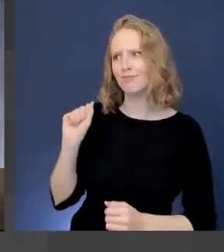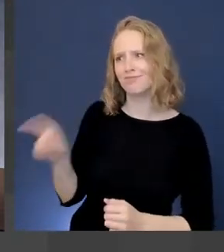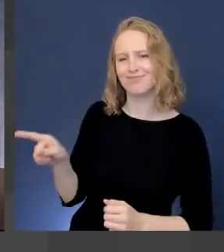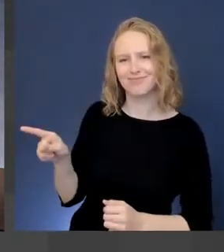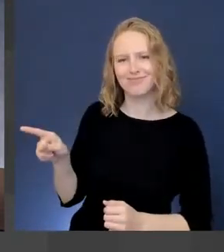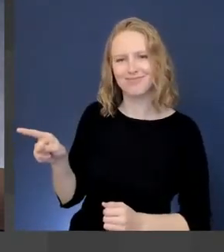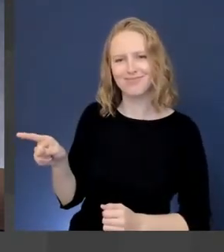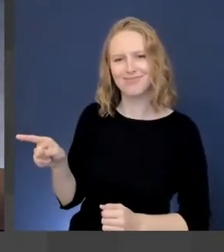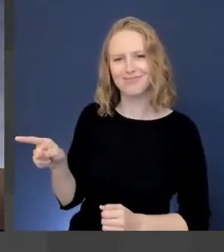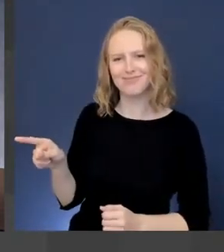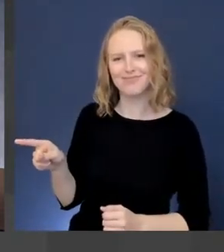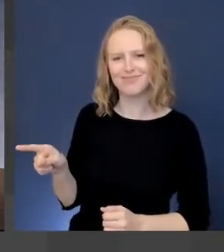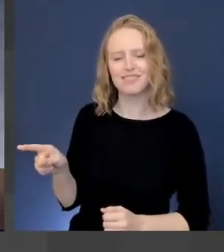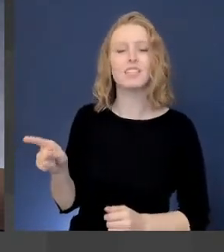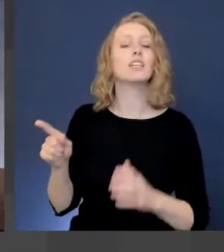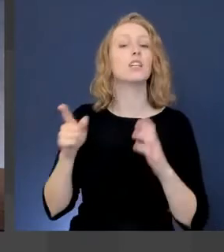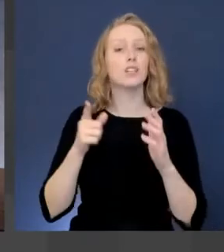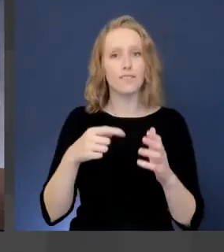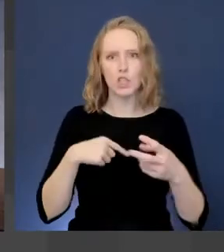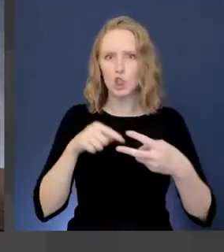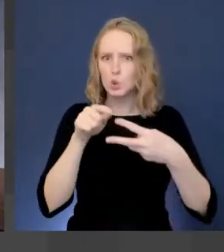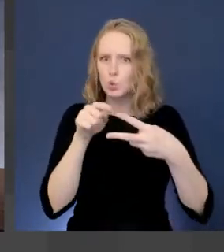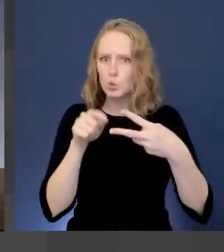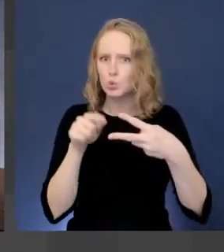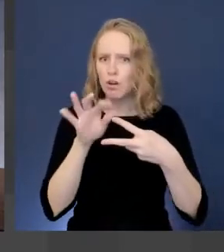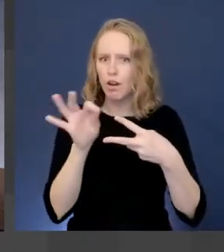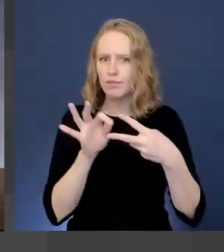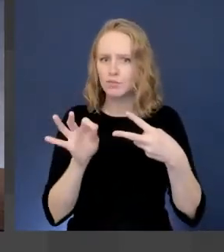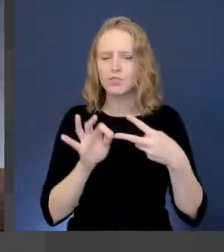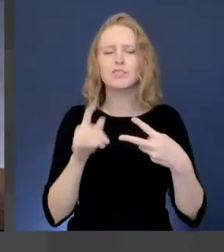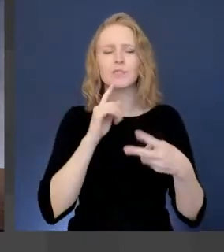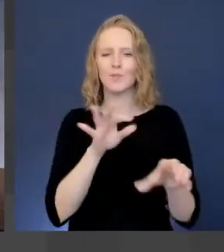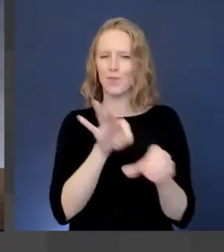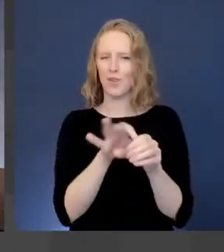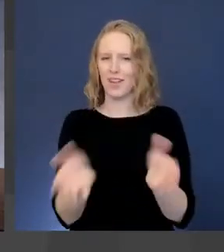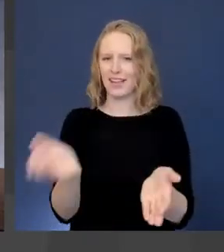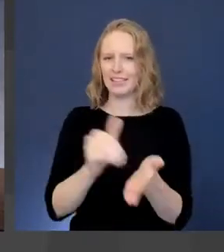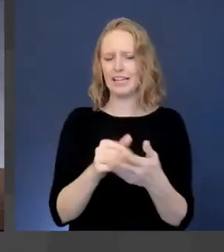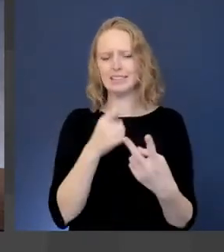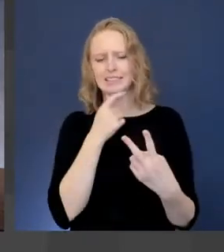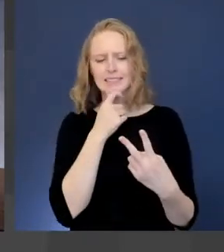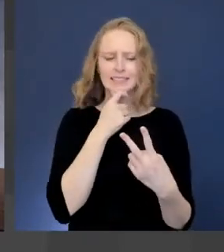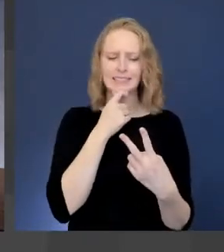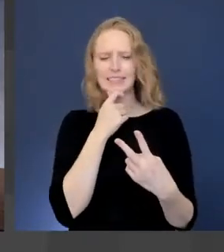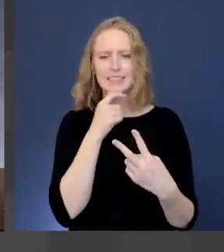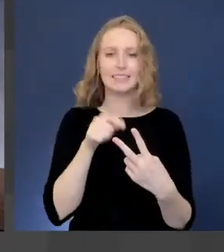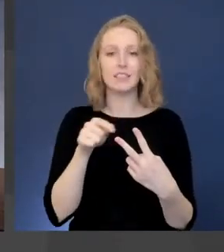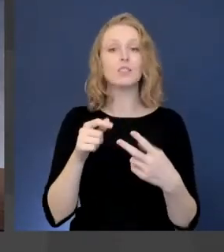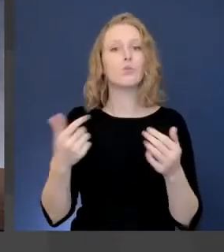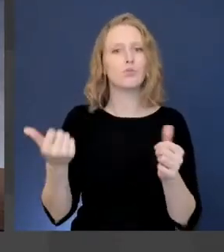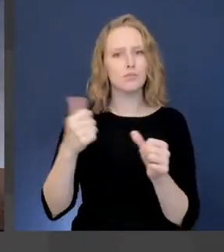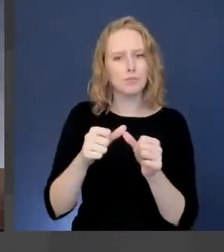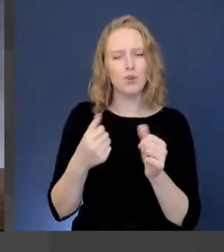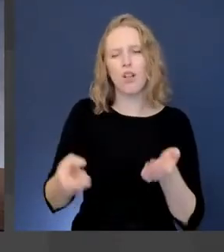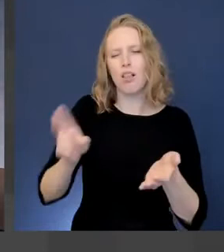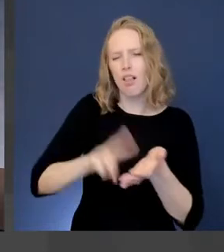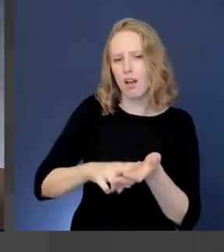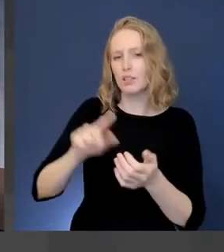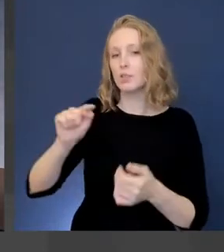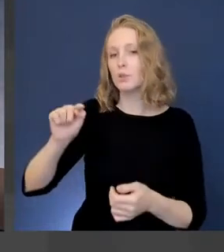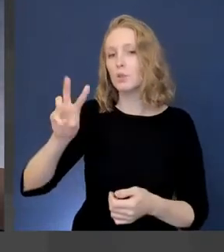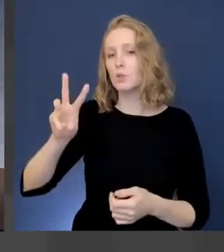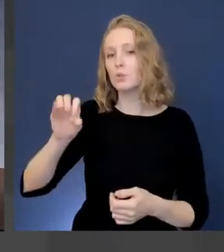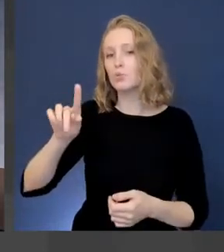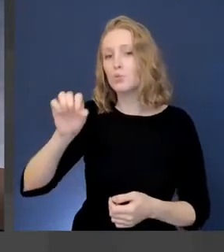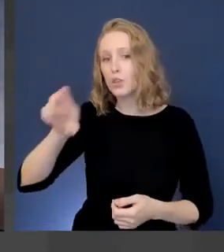account with only these 2 mob finalists to choose from. Make sure you're logged onto Twitter and click the mob that you